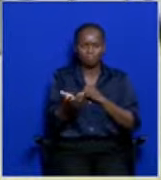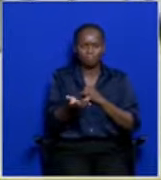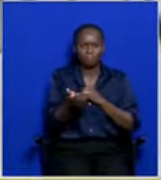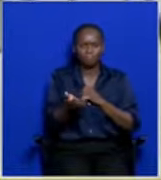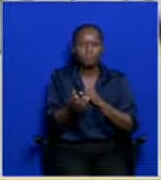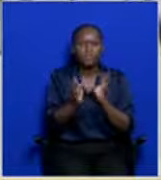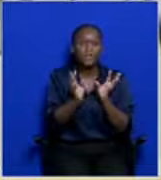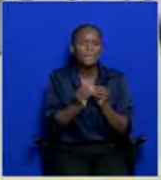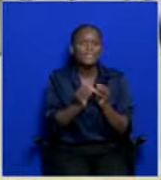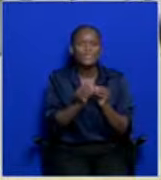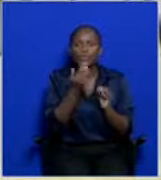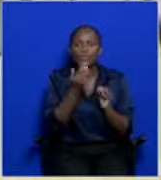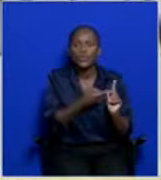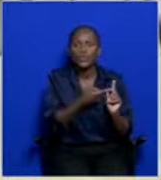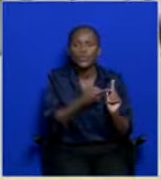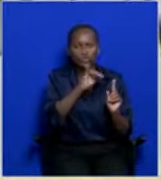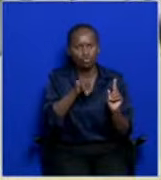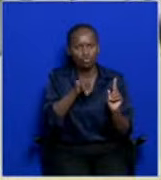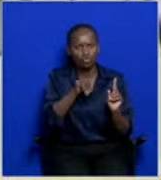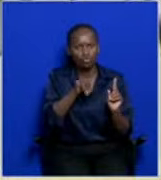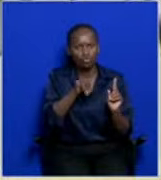Julius Mkhwanazi except this one.